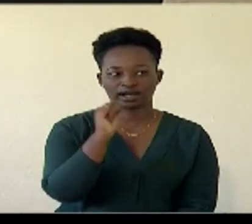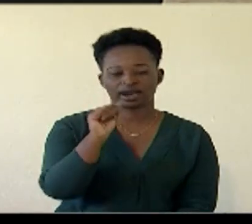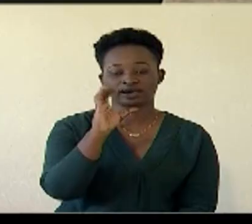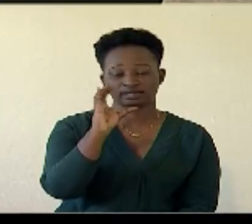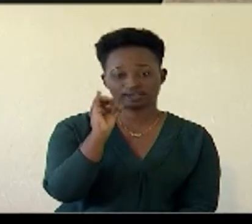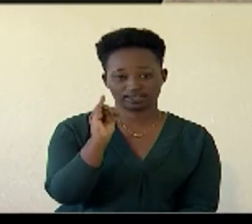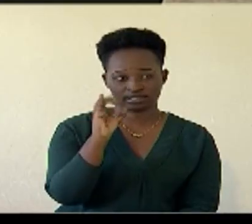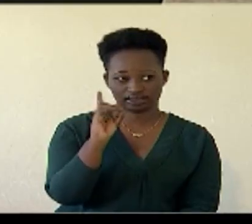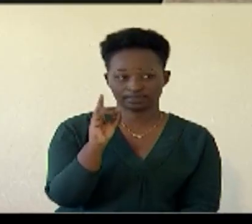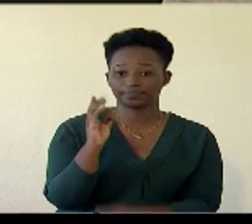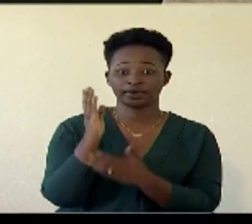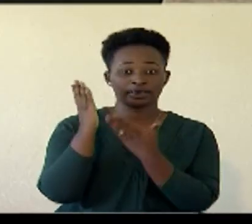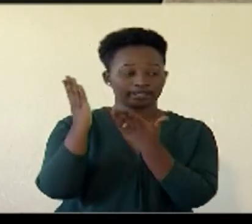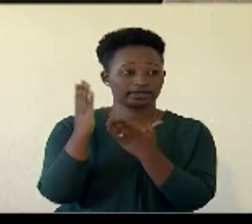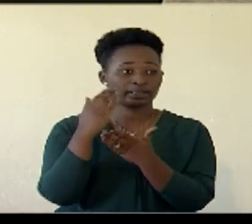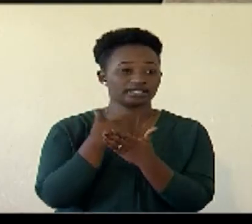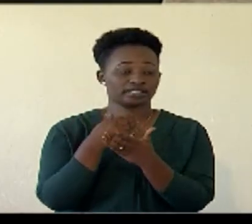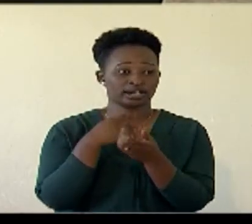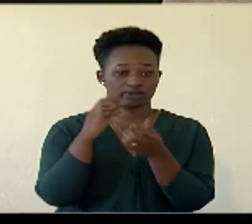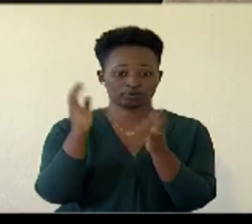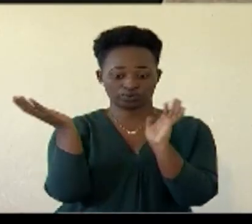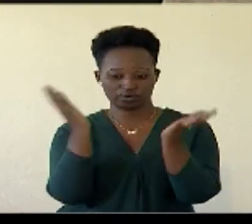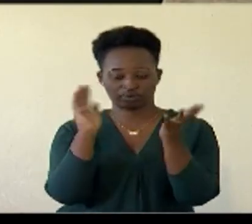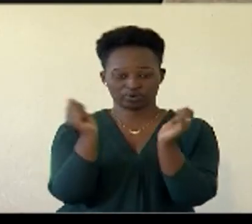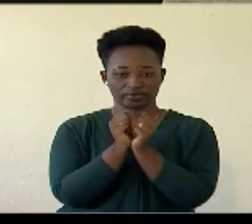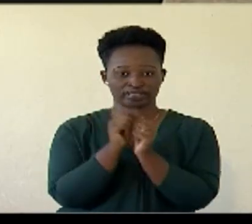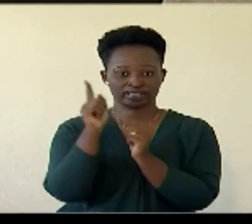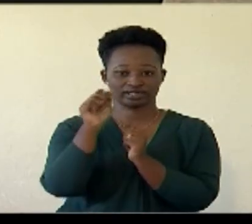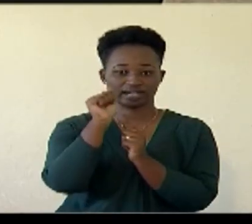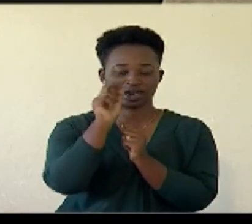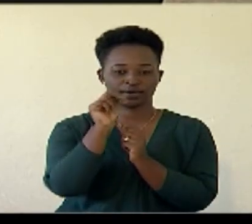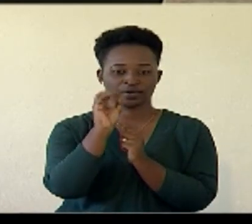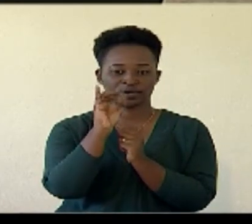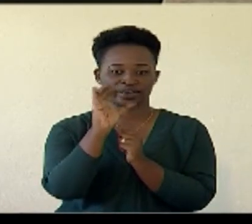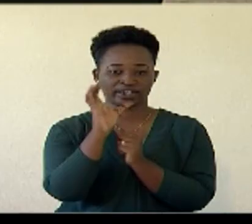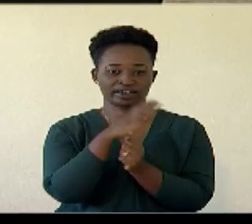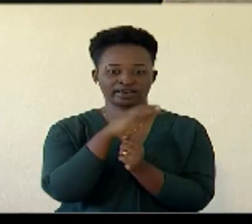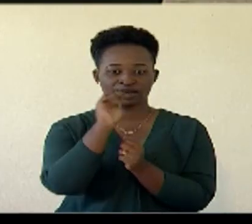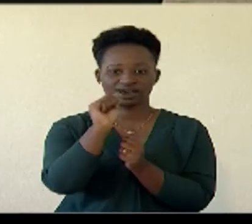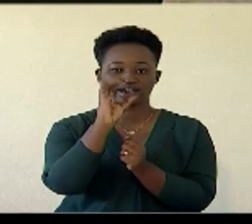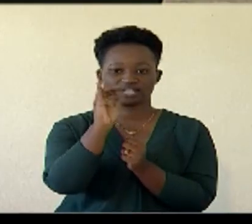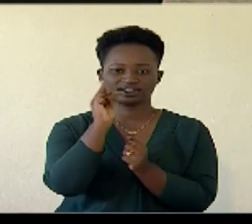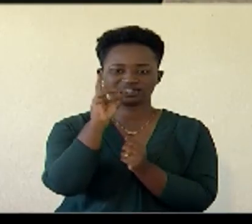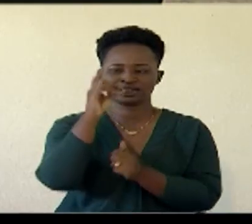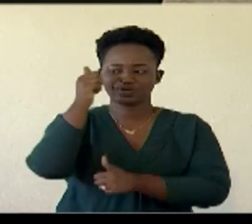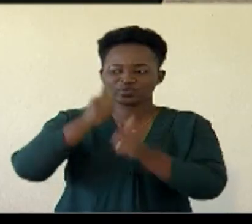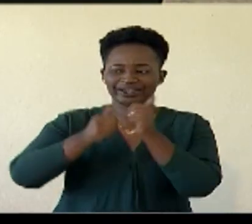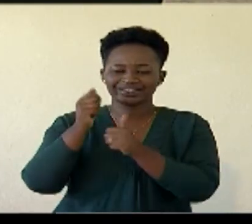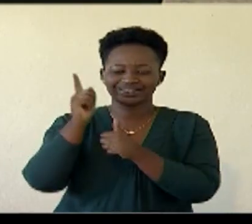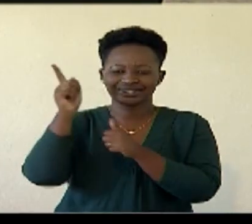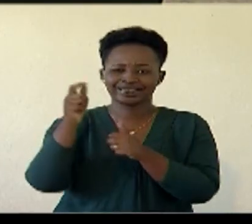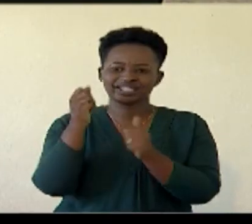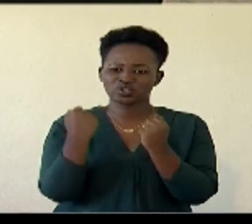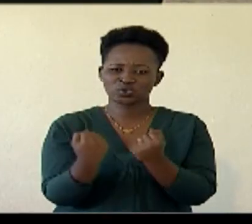this with the ethanoic acid. Which one of these is a stronger acid, and